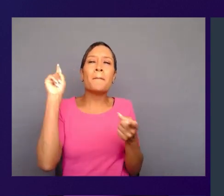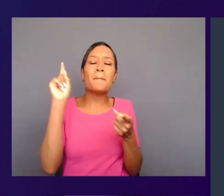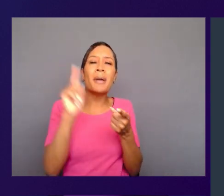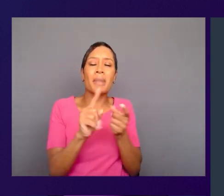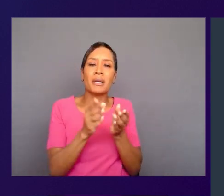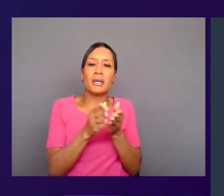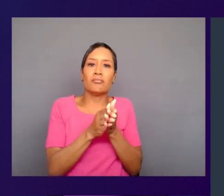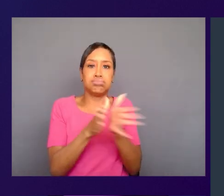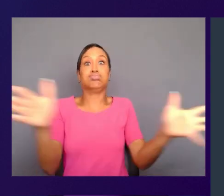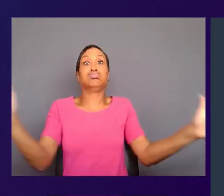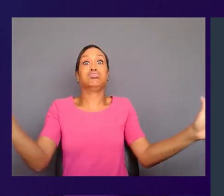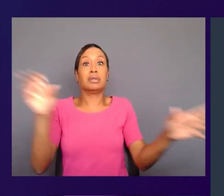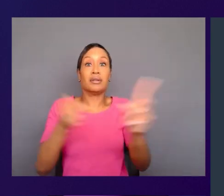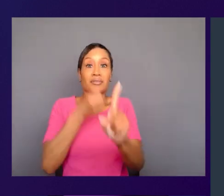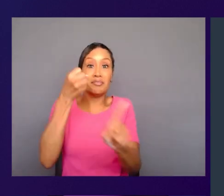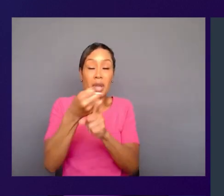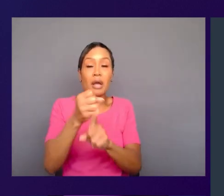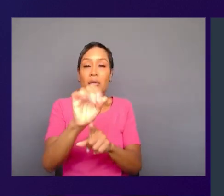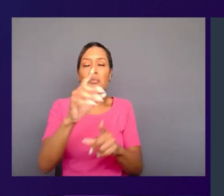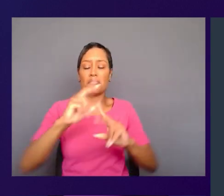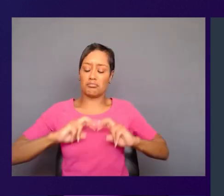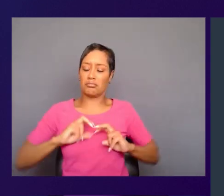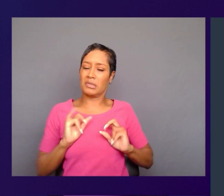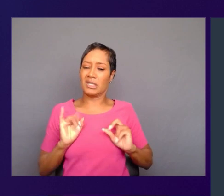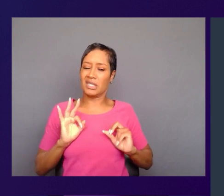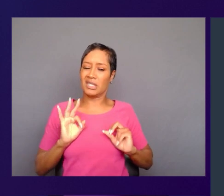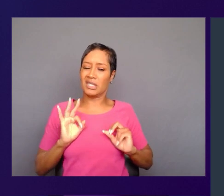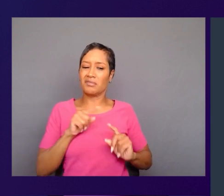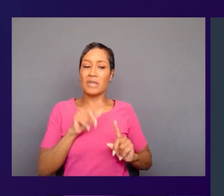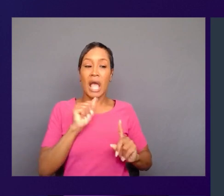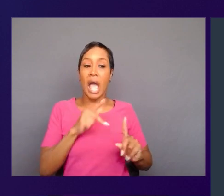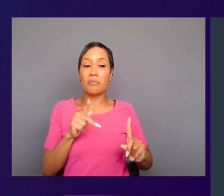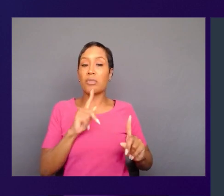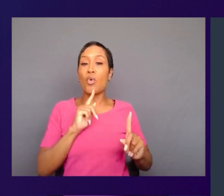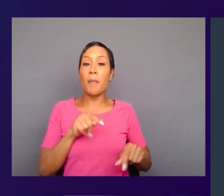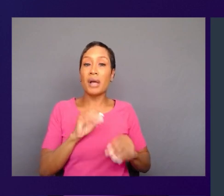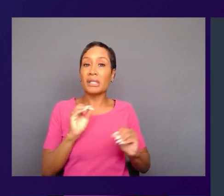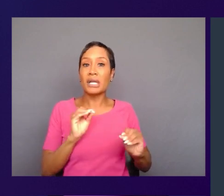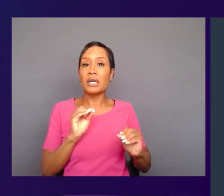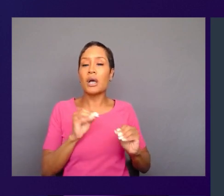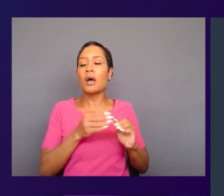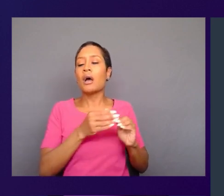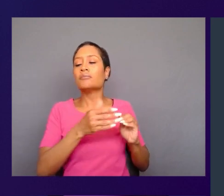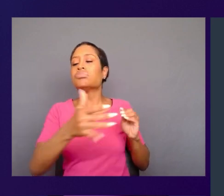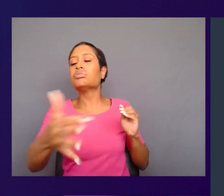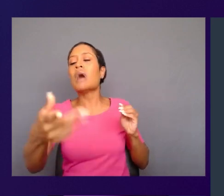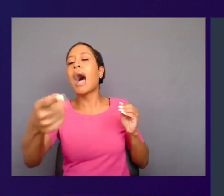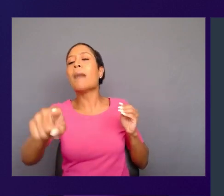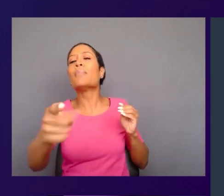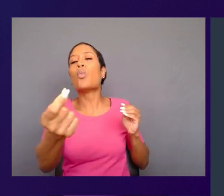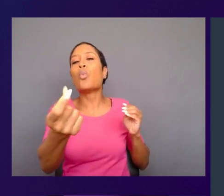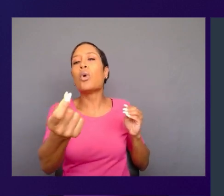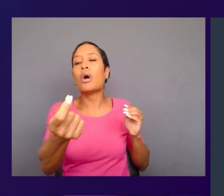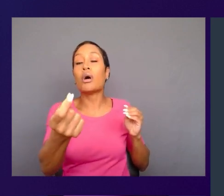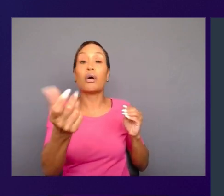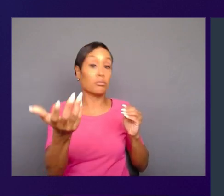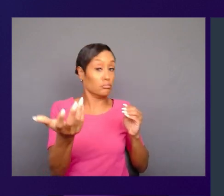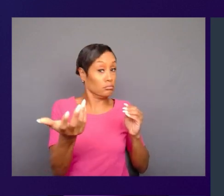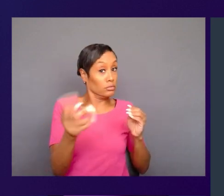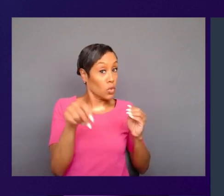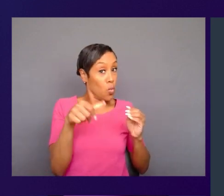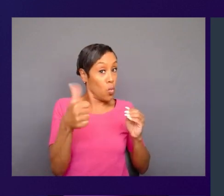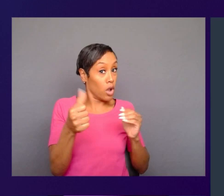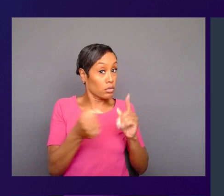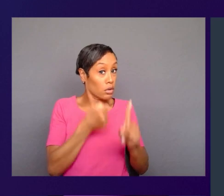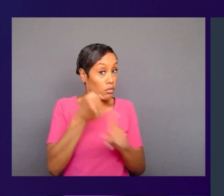impact, right? Ask yourself, if this application was unresponsive, what are the downstream consequences? What else is going to be impacted?